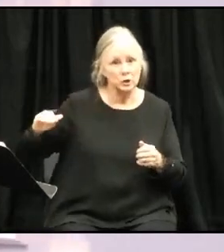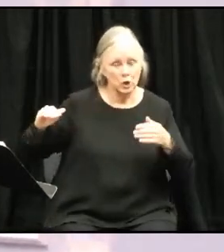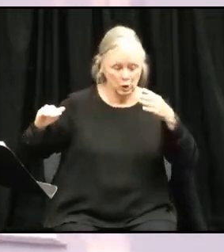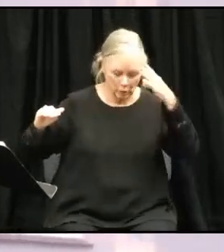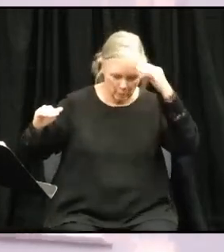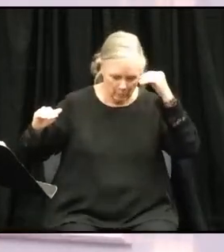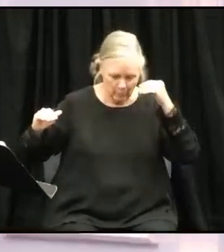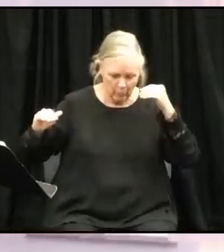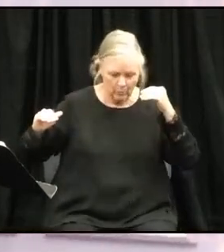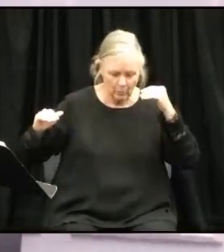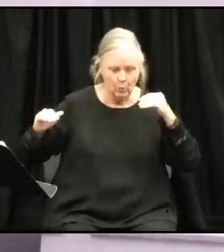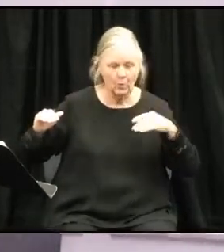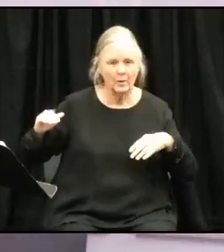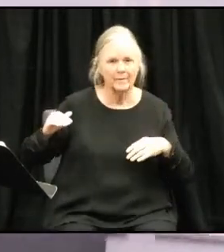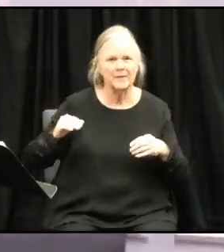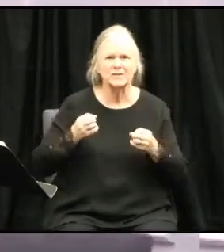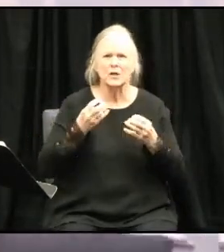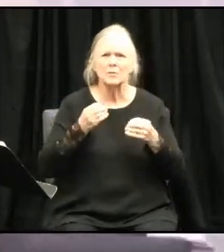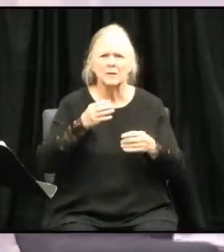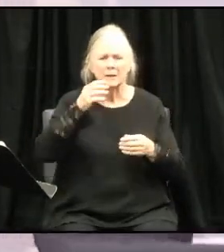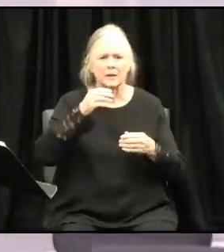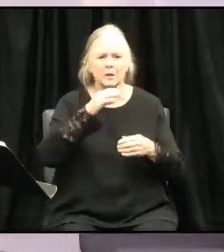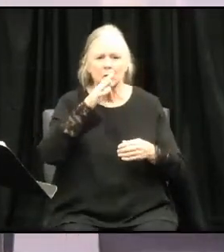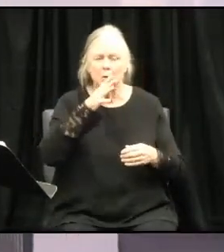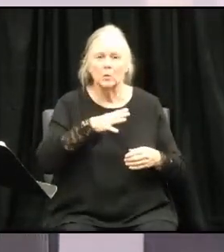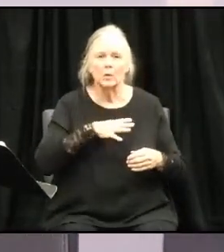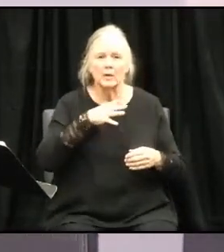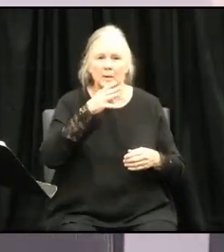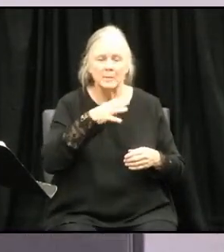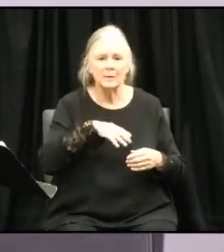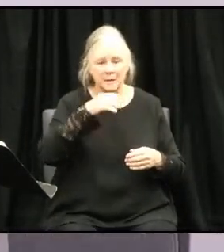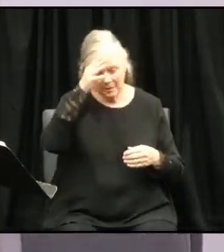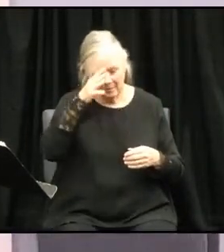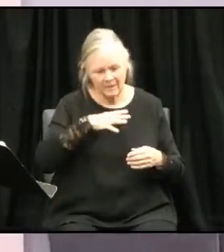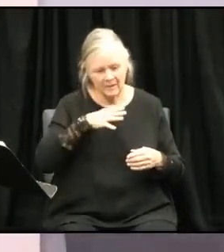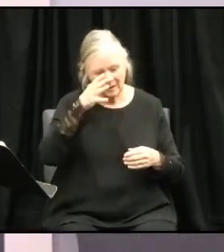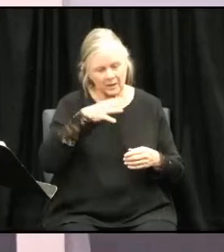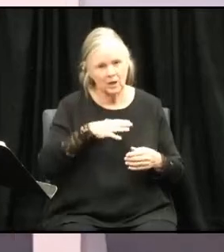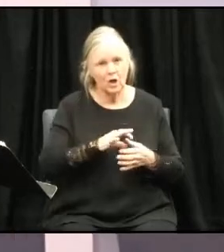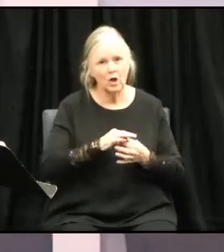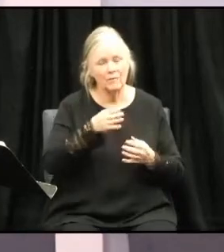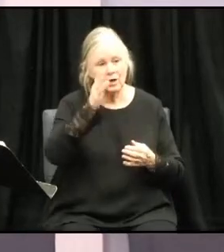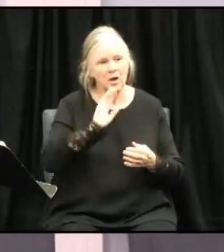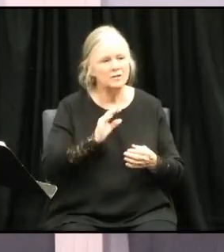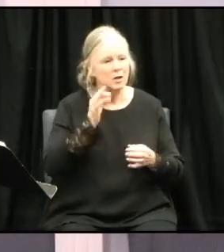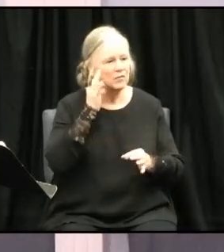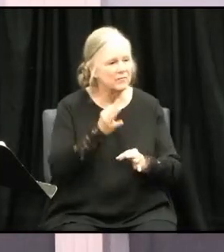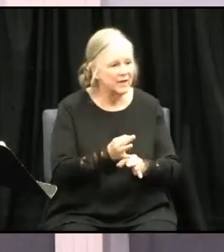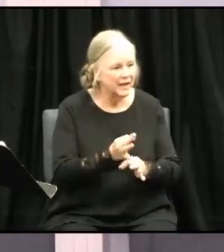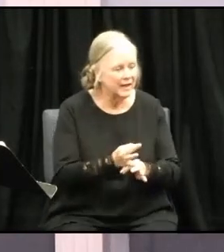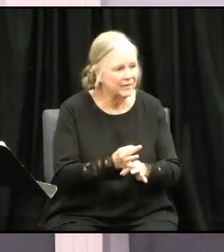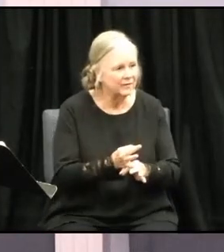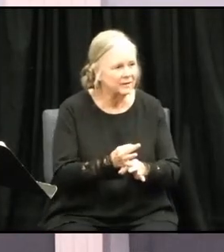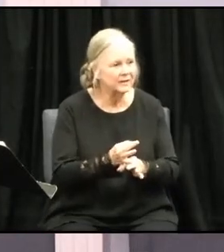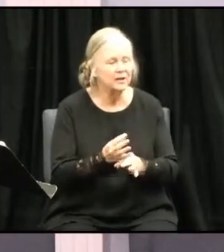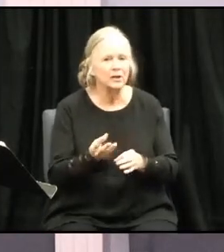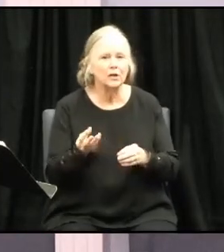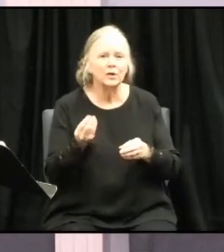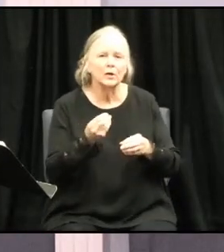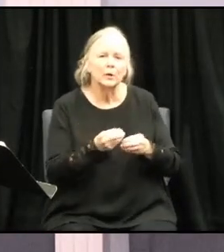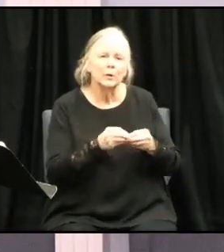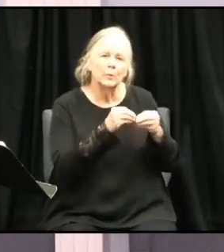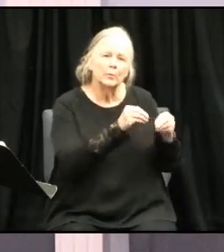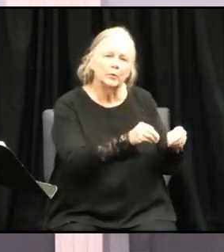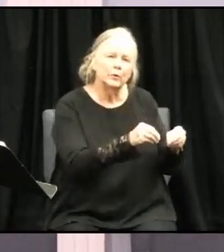And how so many men and women of God sowed so faithfully and wonderfully into me, my life. And I can